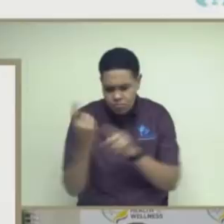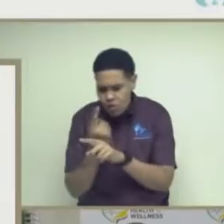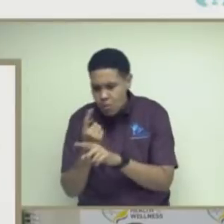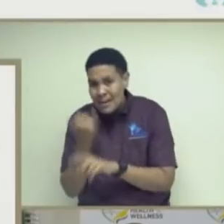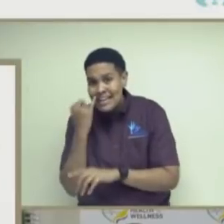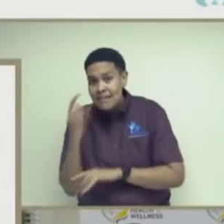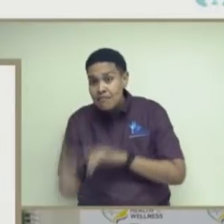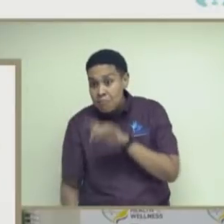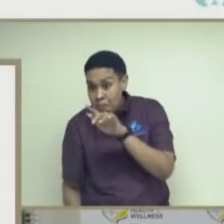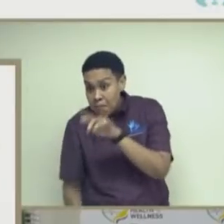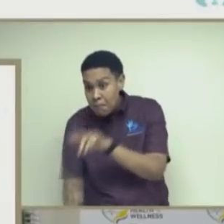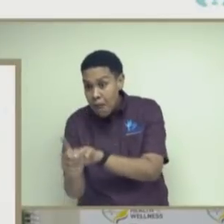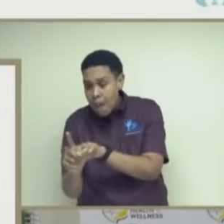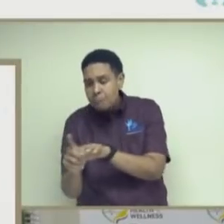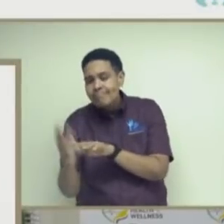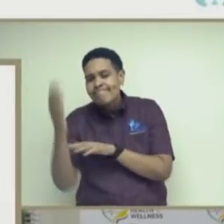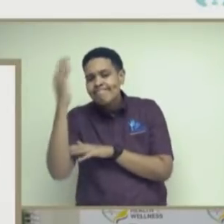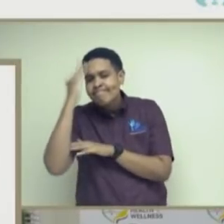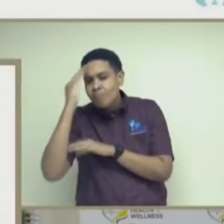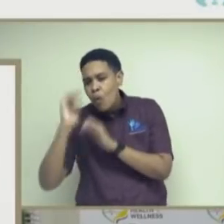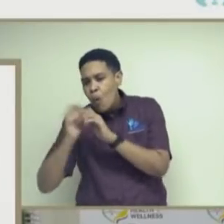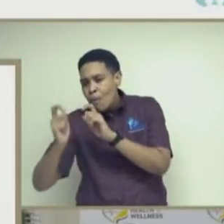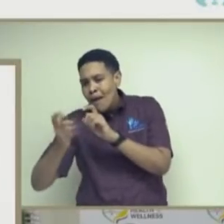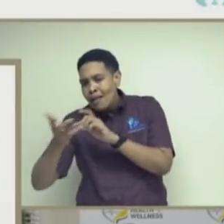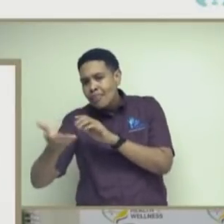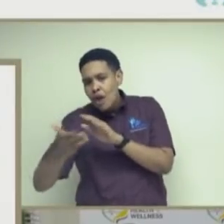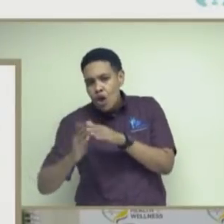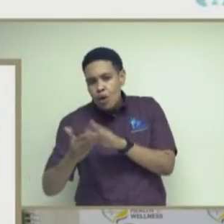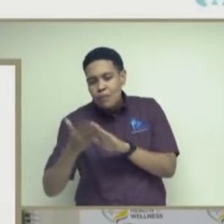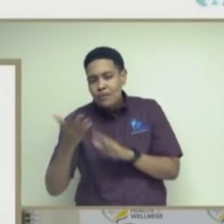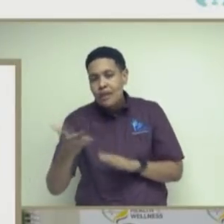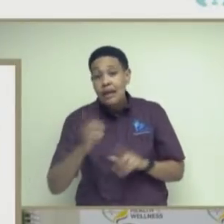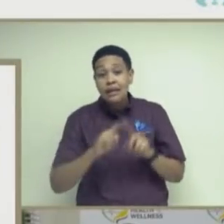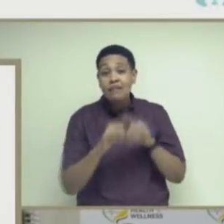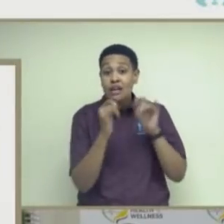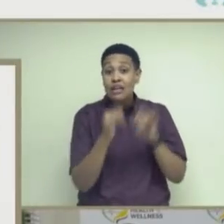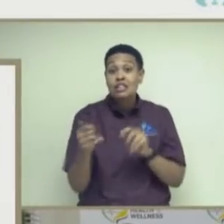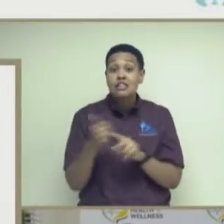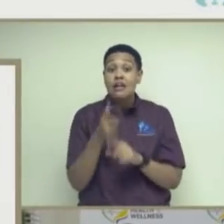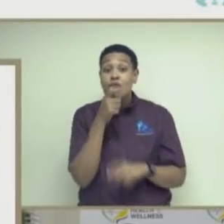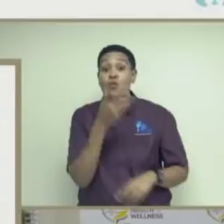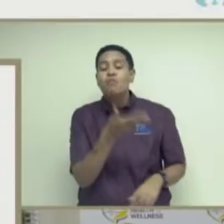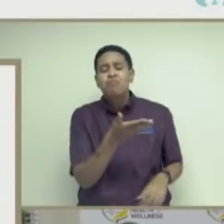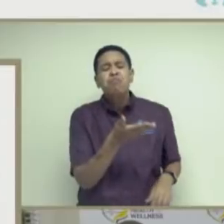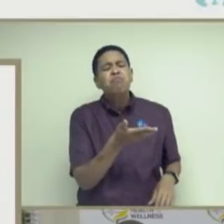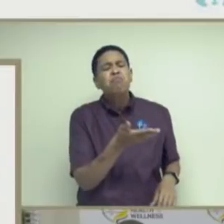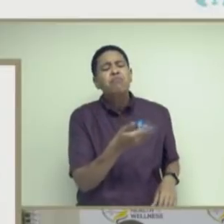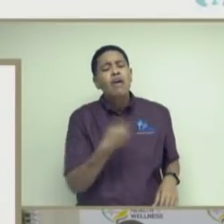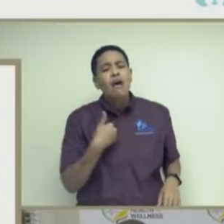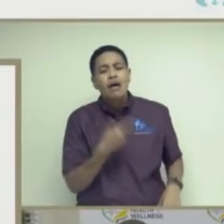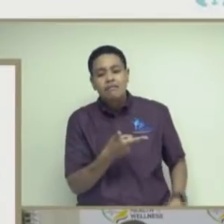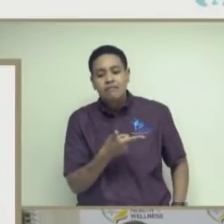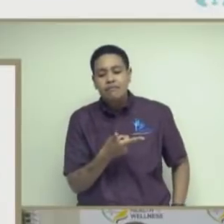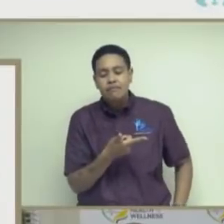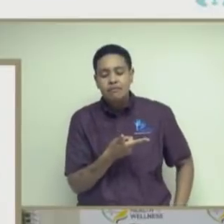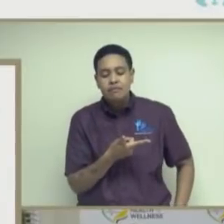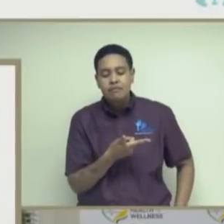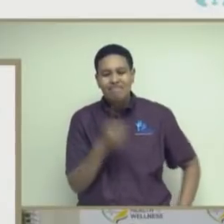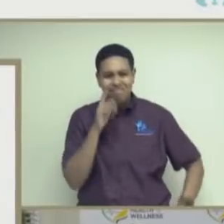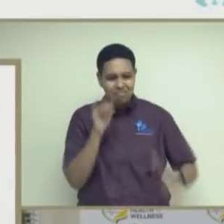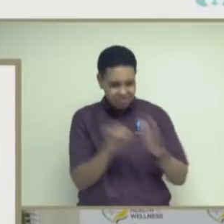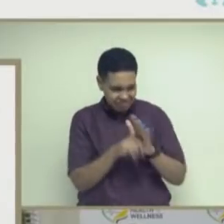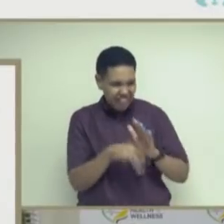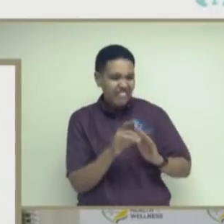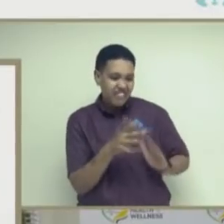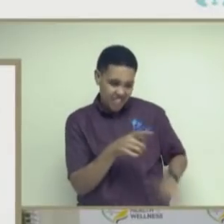its presence in these communities. Individuals who have been